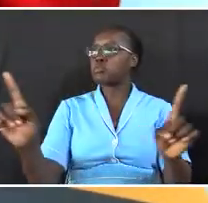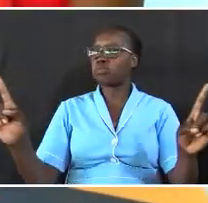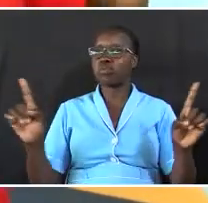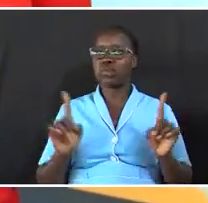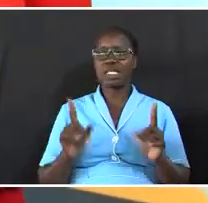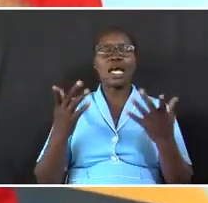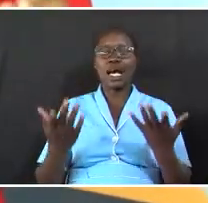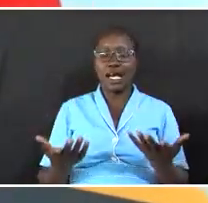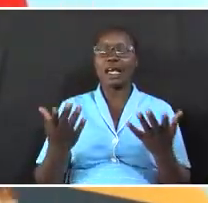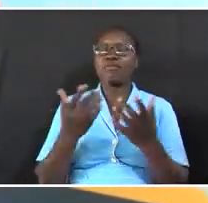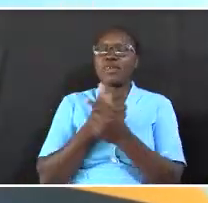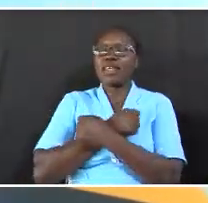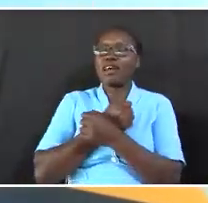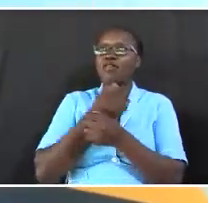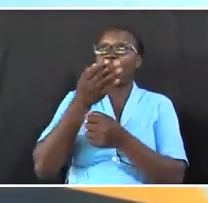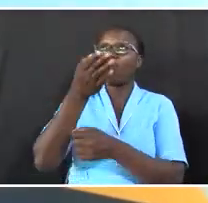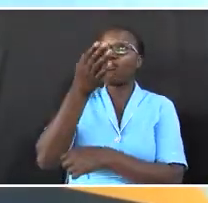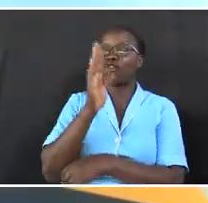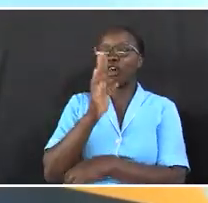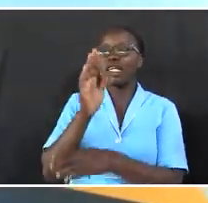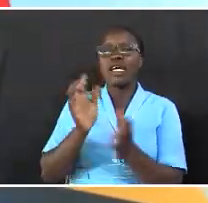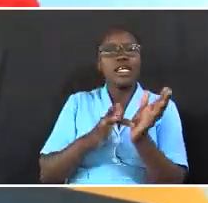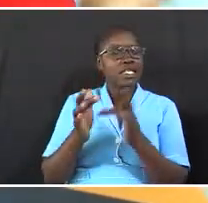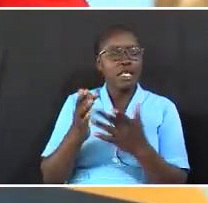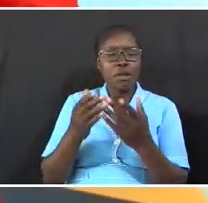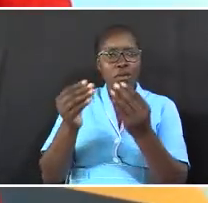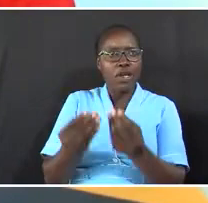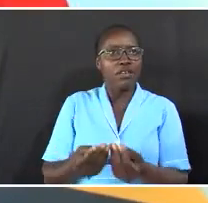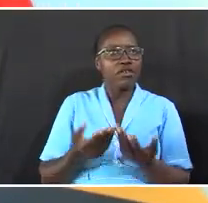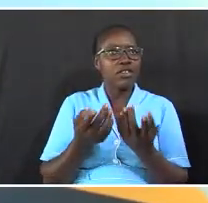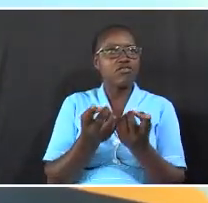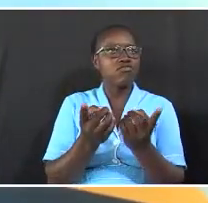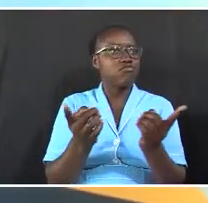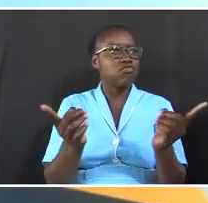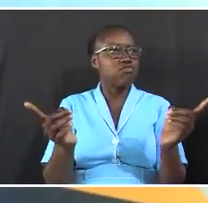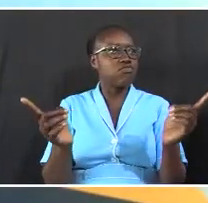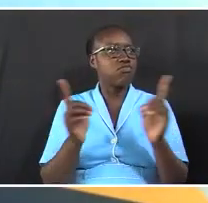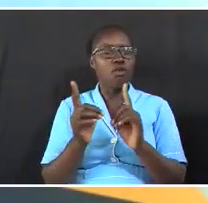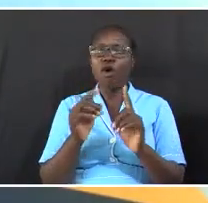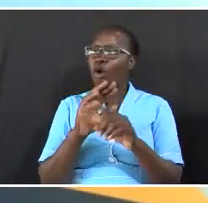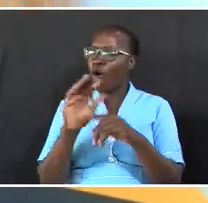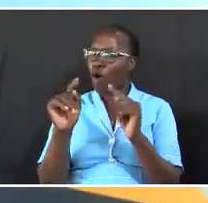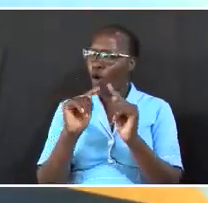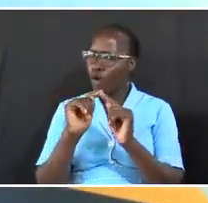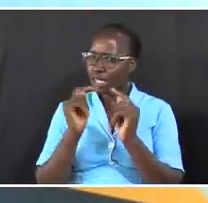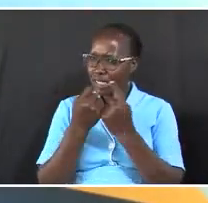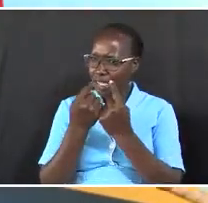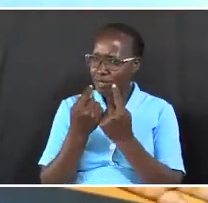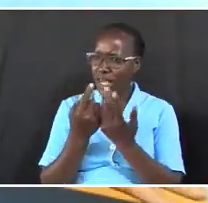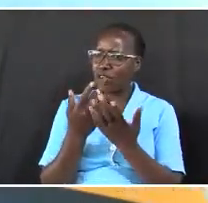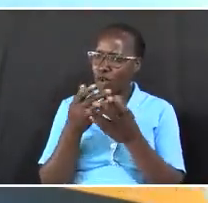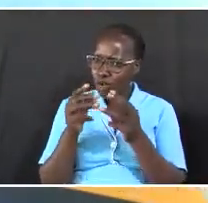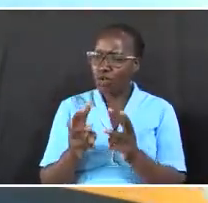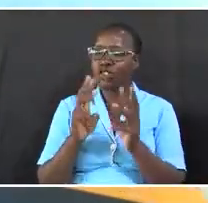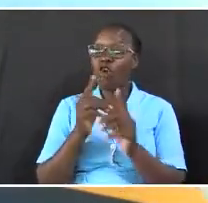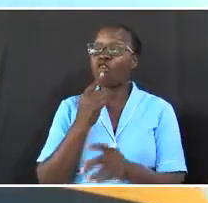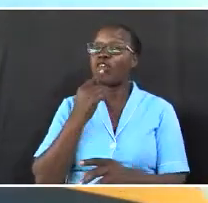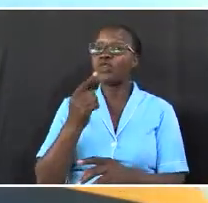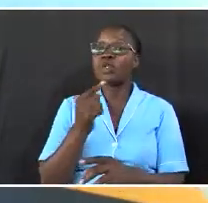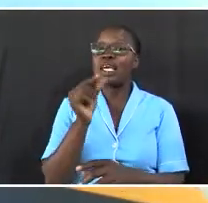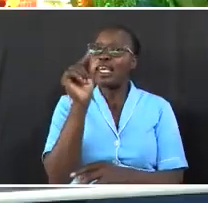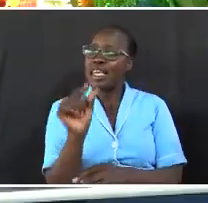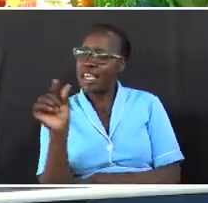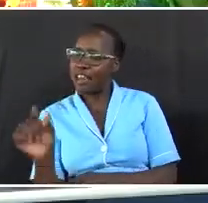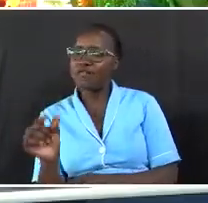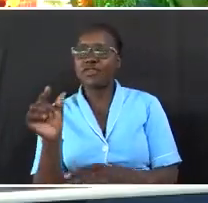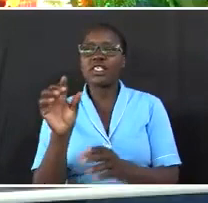am the beloved of the Lord? The Bible has given us all manner of assurance. Every chapter